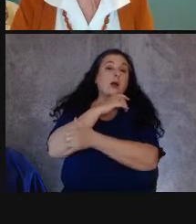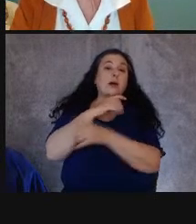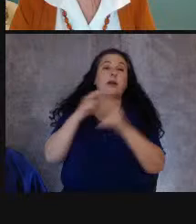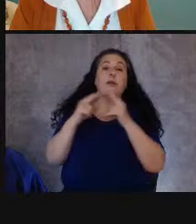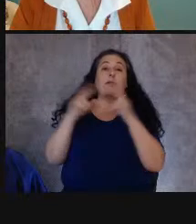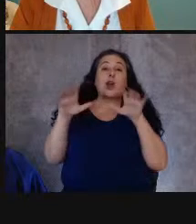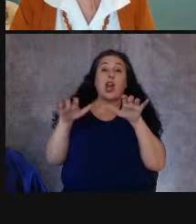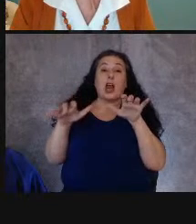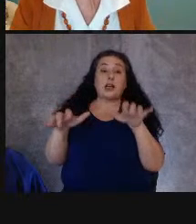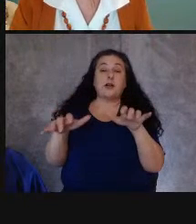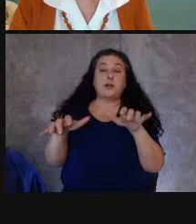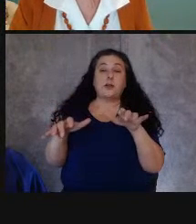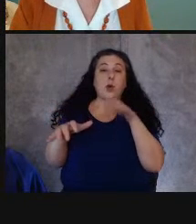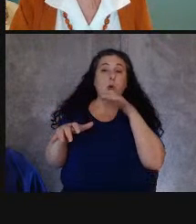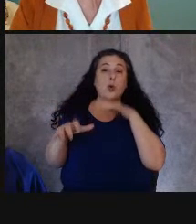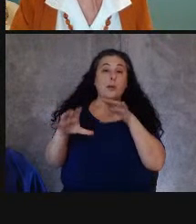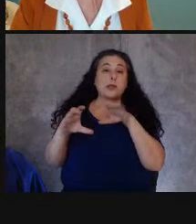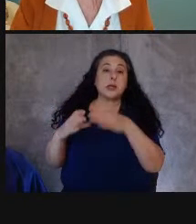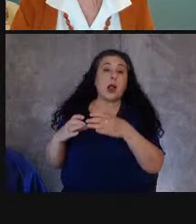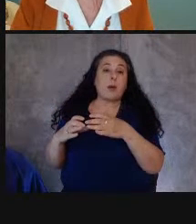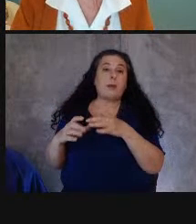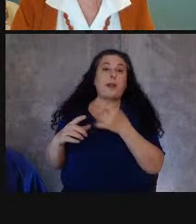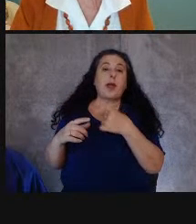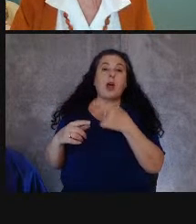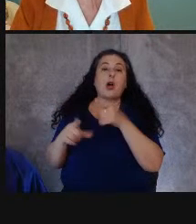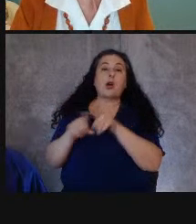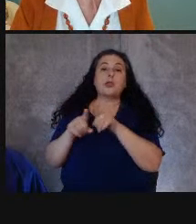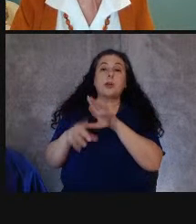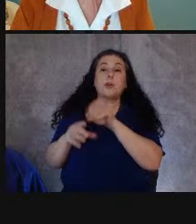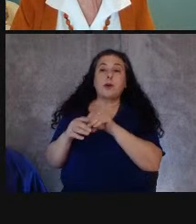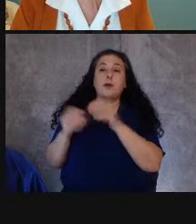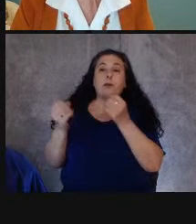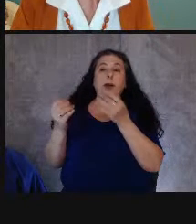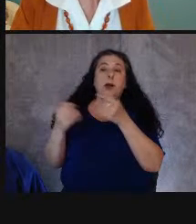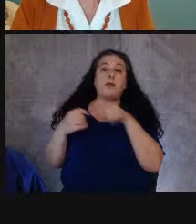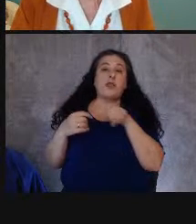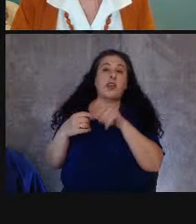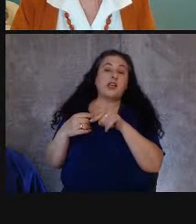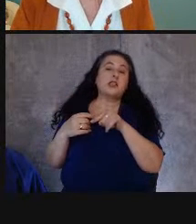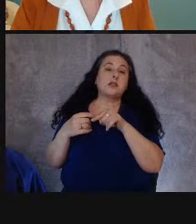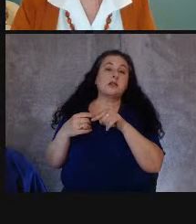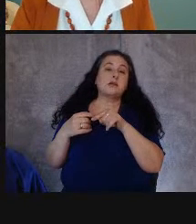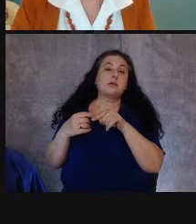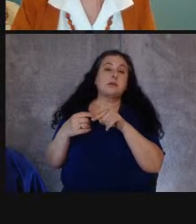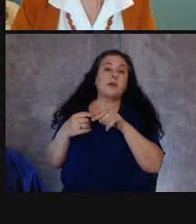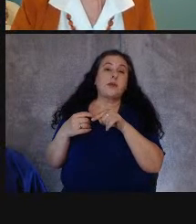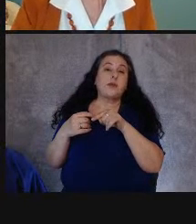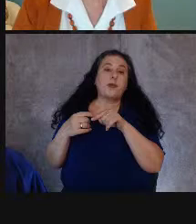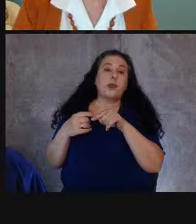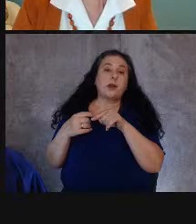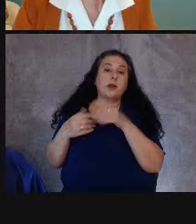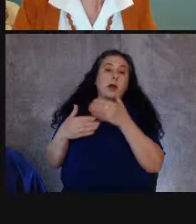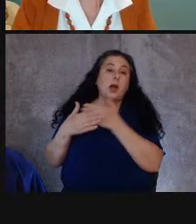very active women's club. And they also participated in many of these infant and child health